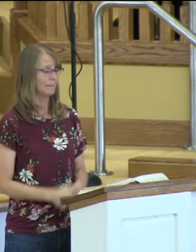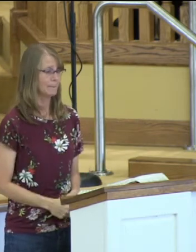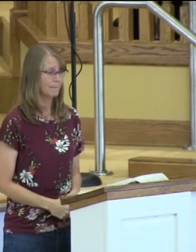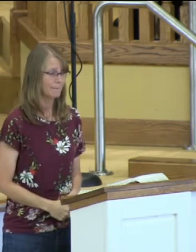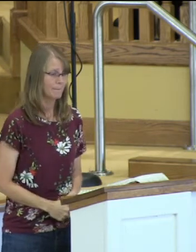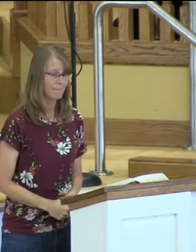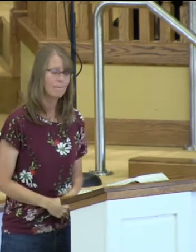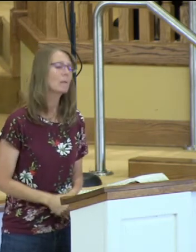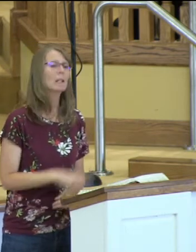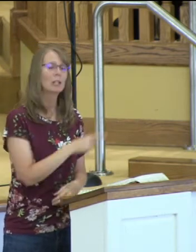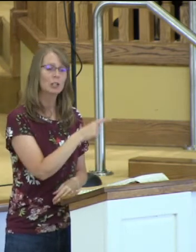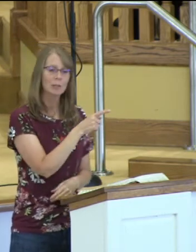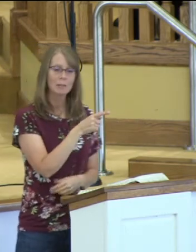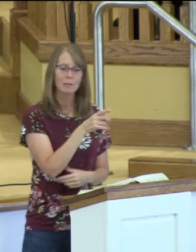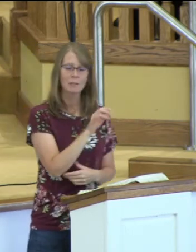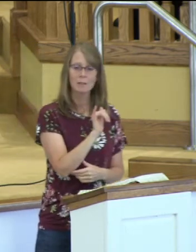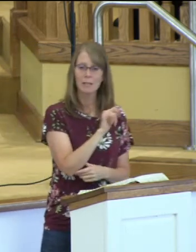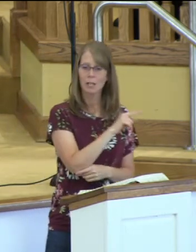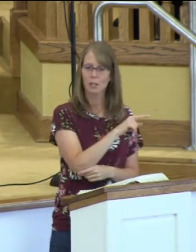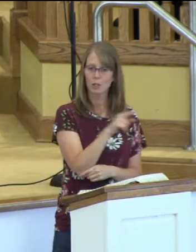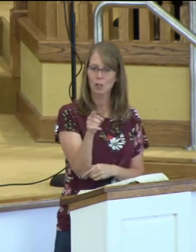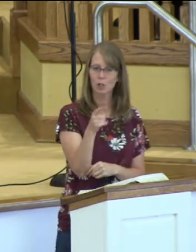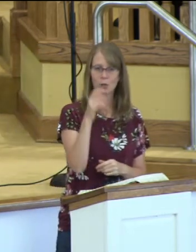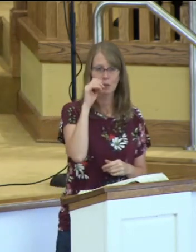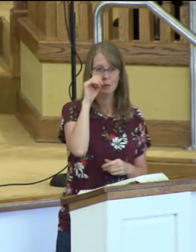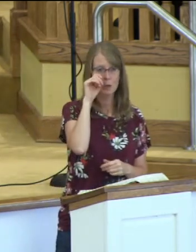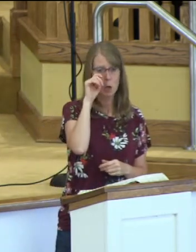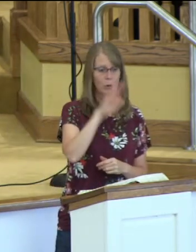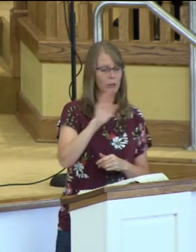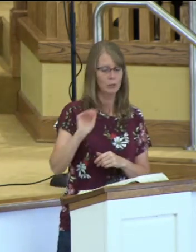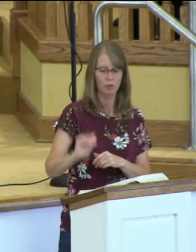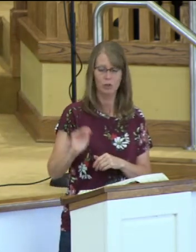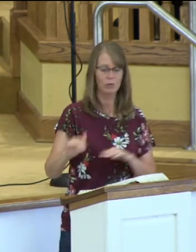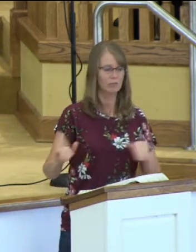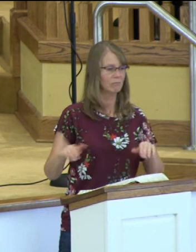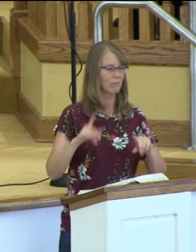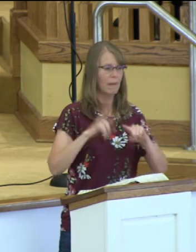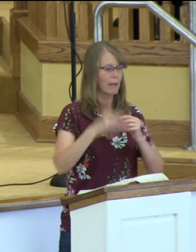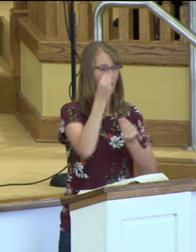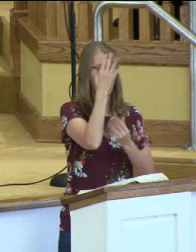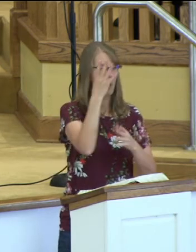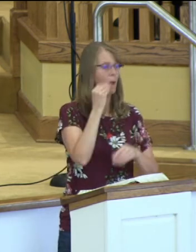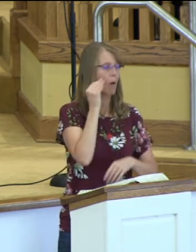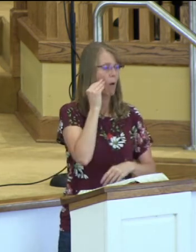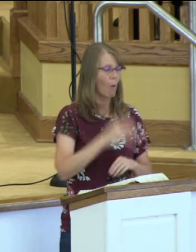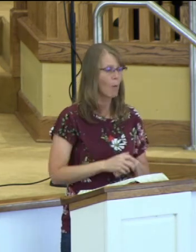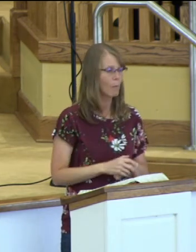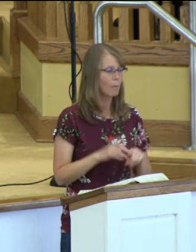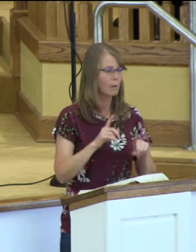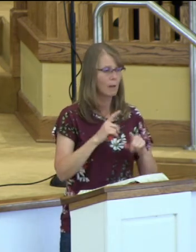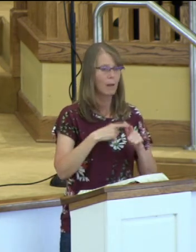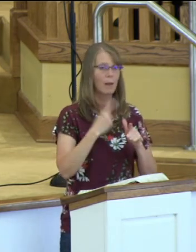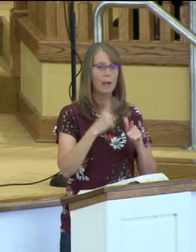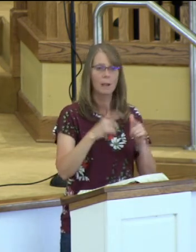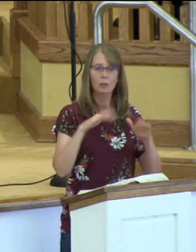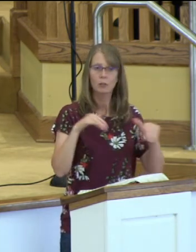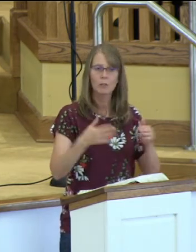It's like your child looking at you and they can't obey anything at home. And they would say, hey, listen, will you let me go out to a party?